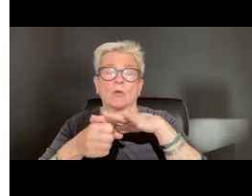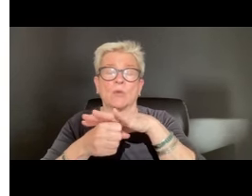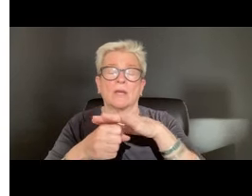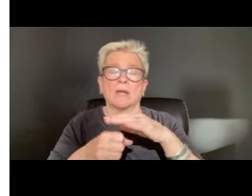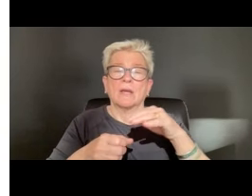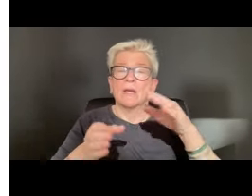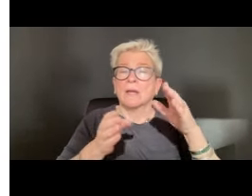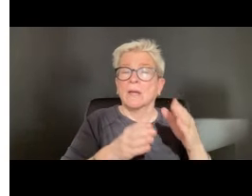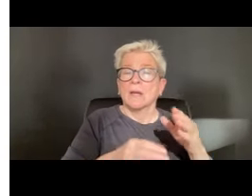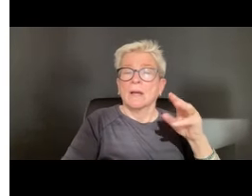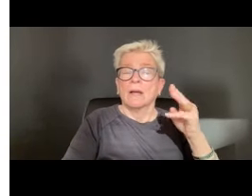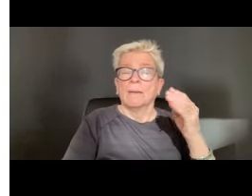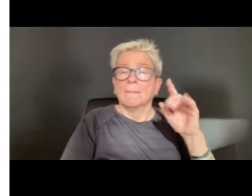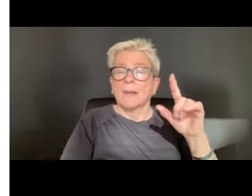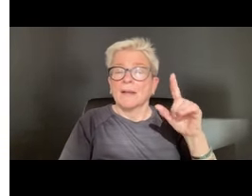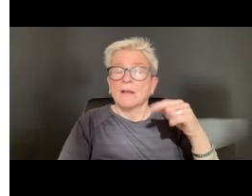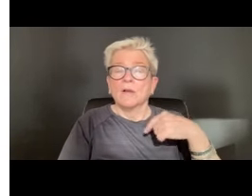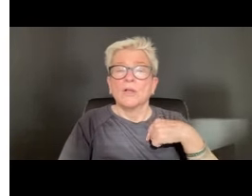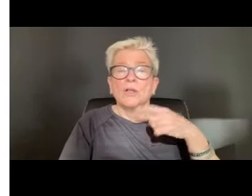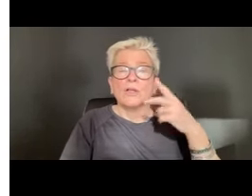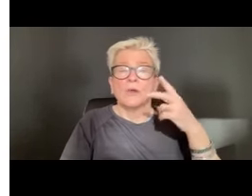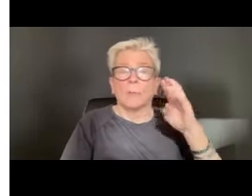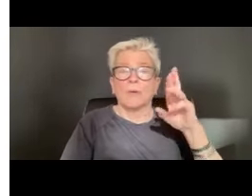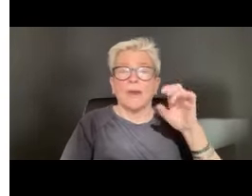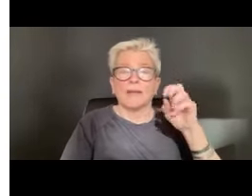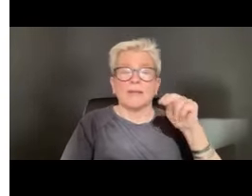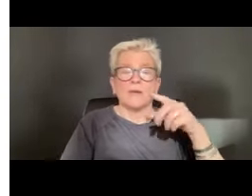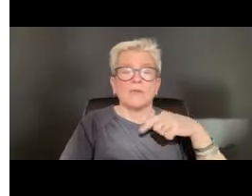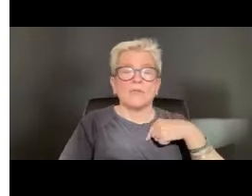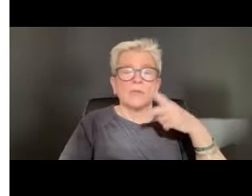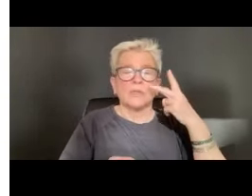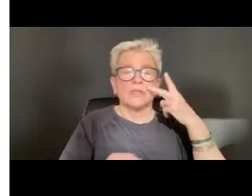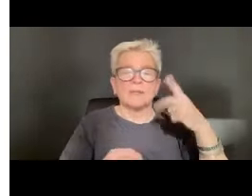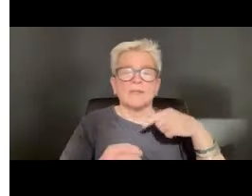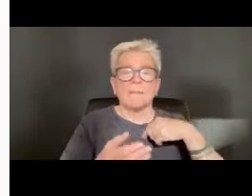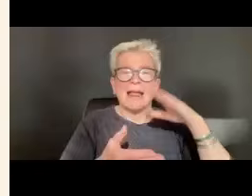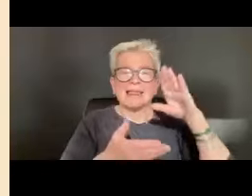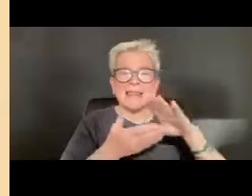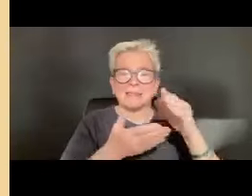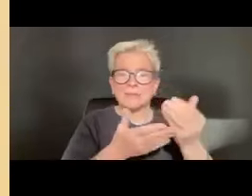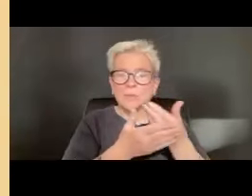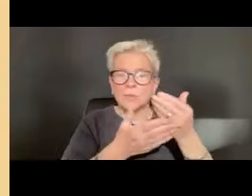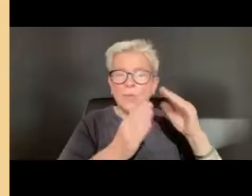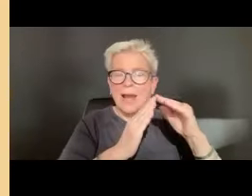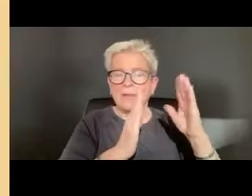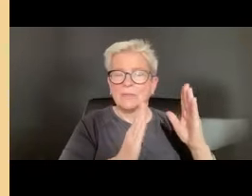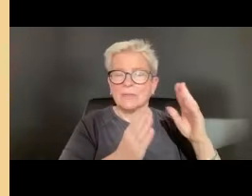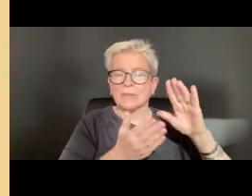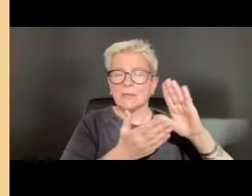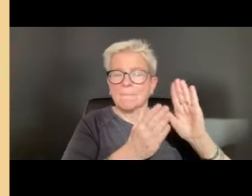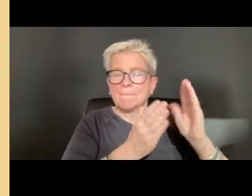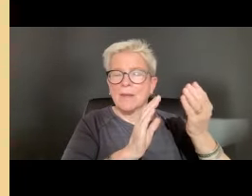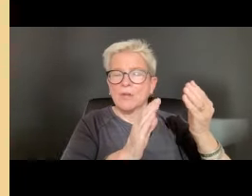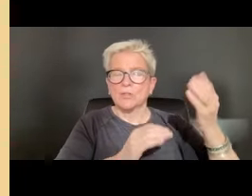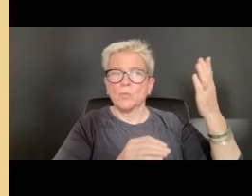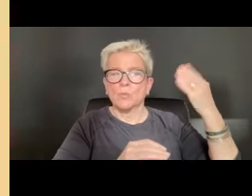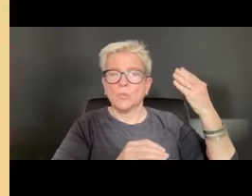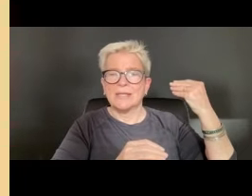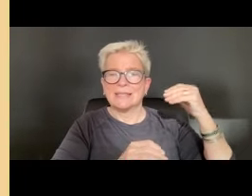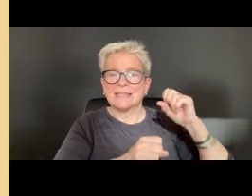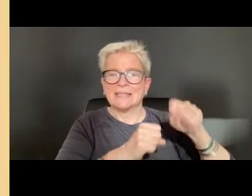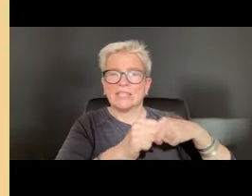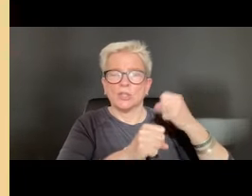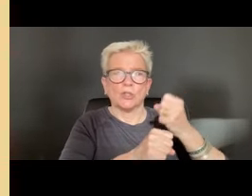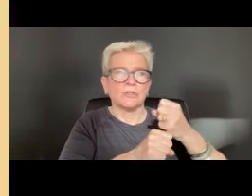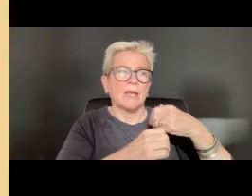growth targets. There's been some reporting about how this plan would result in less new housing each year compared to recent years, and how do we